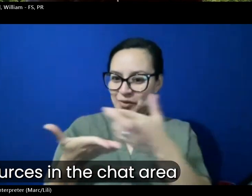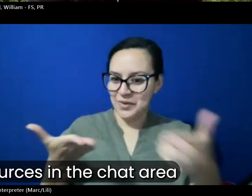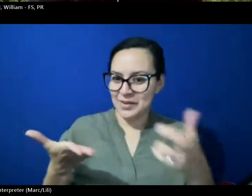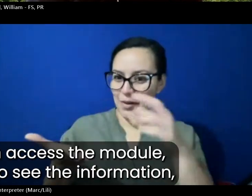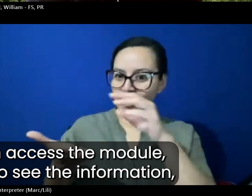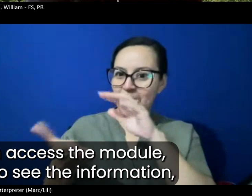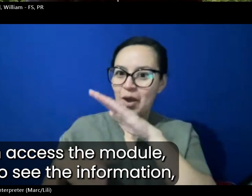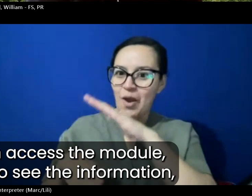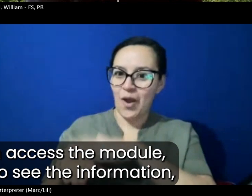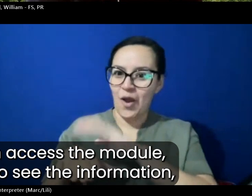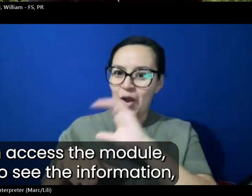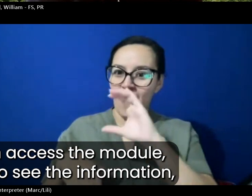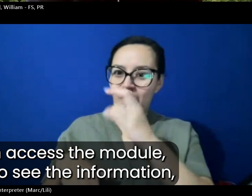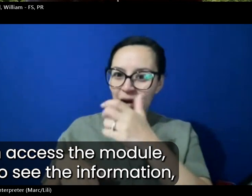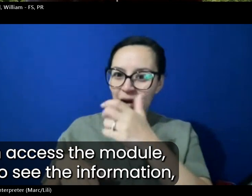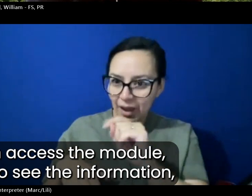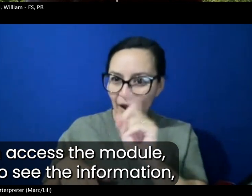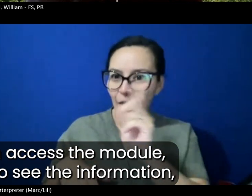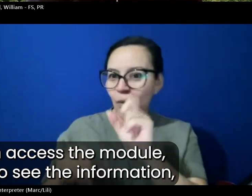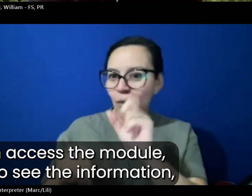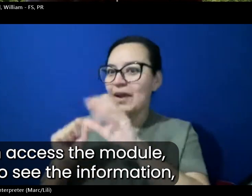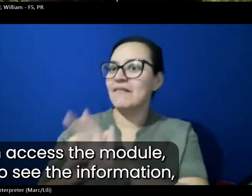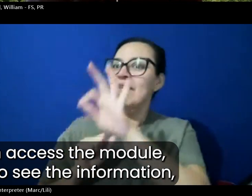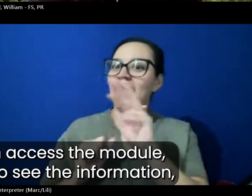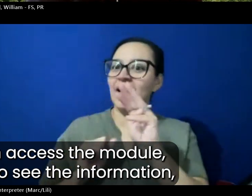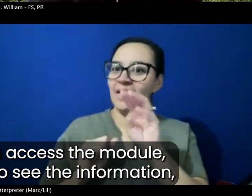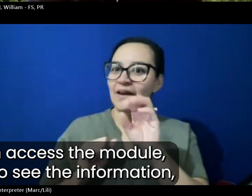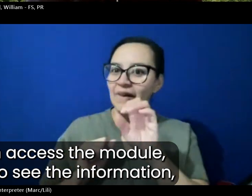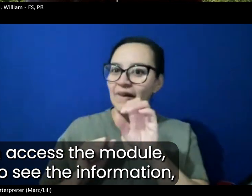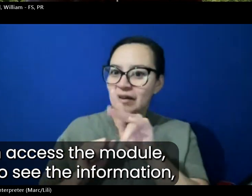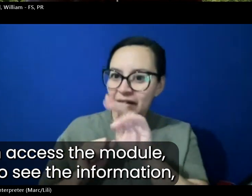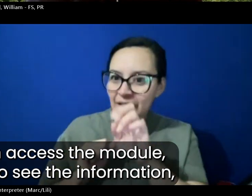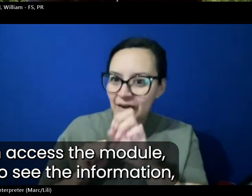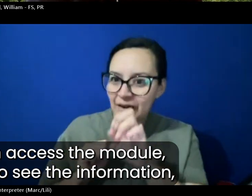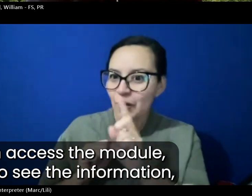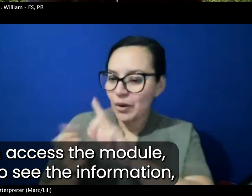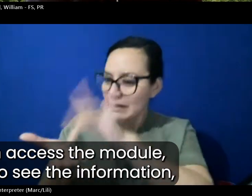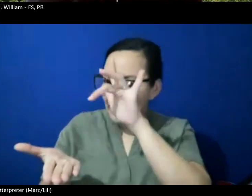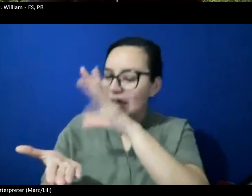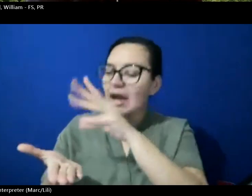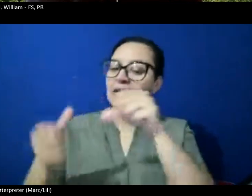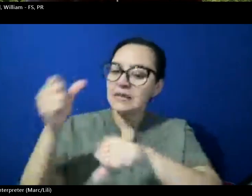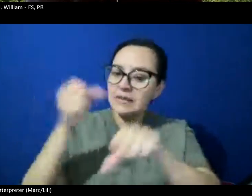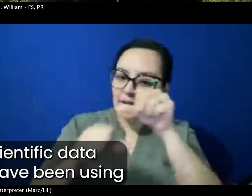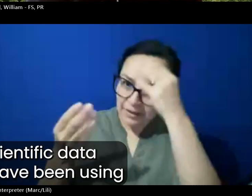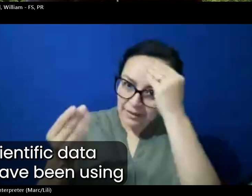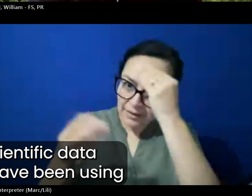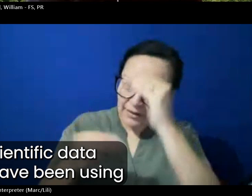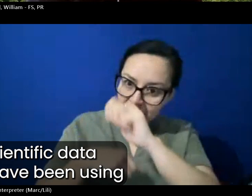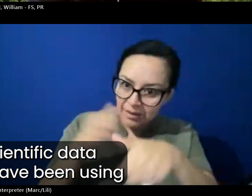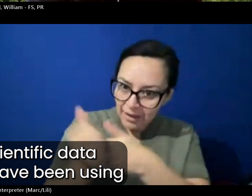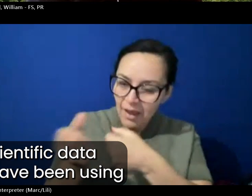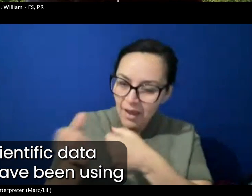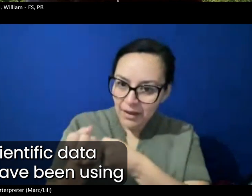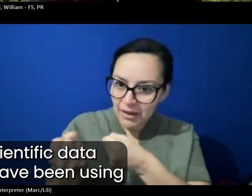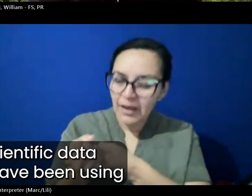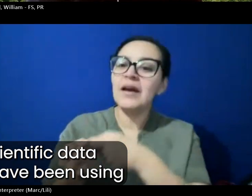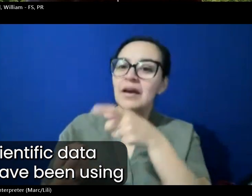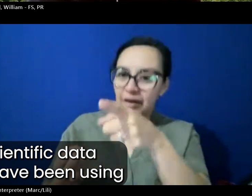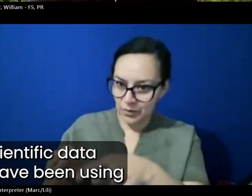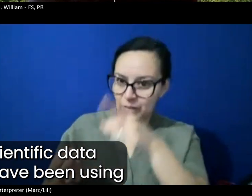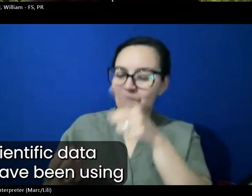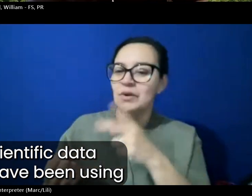area where you can access the module, but you can also see the information, the scientific